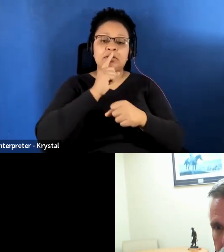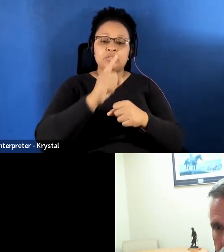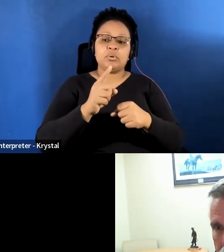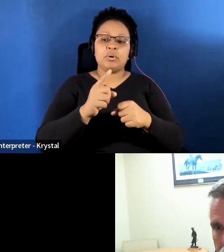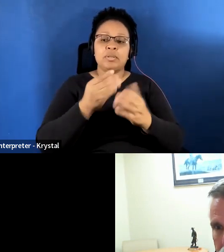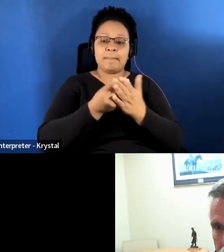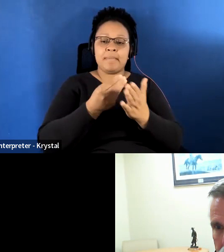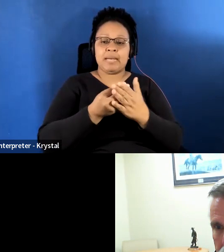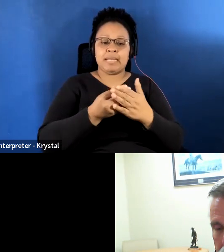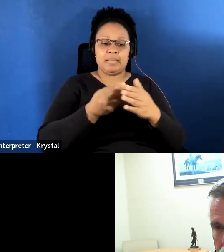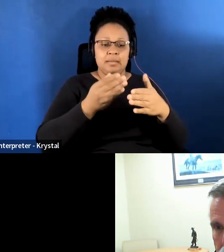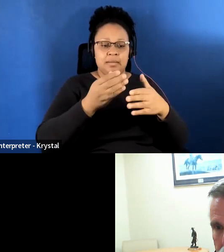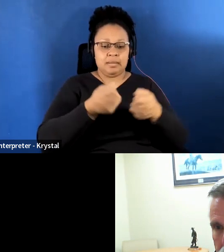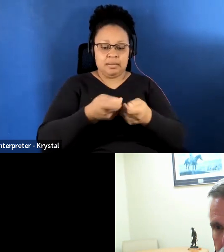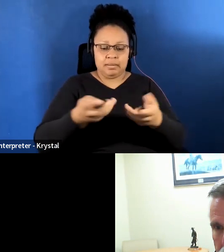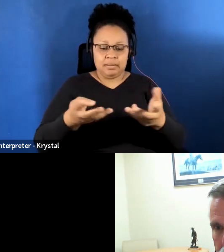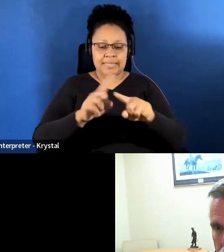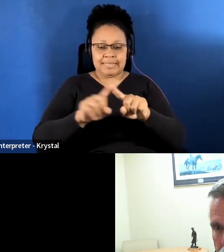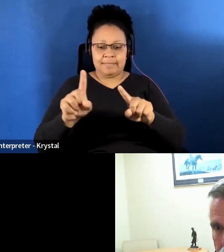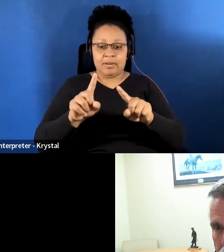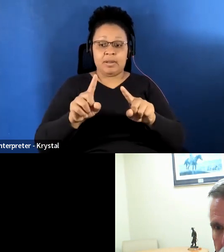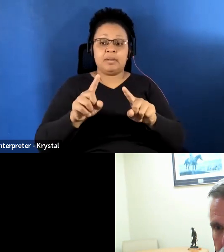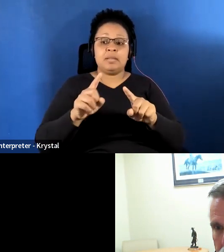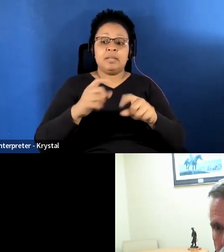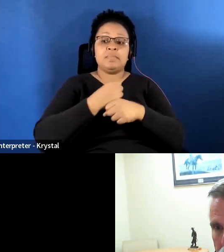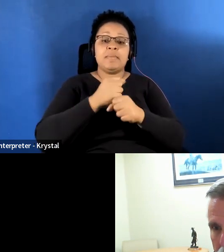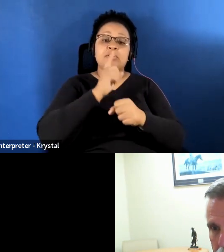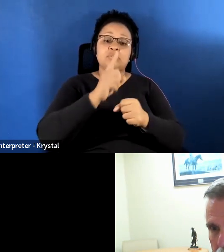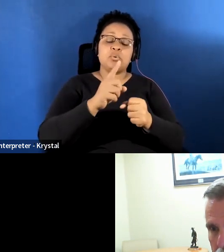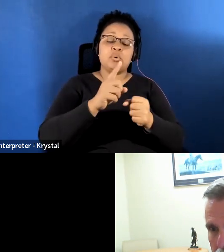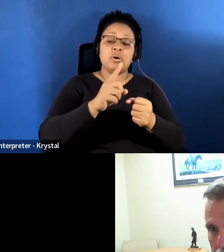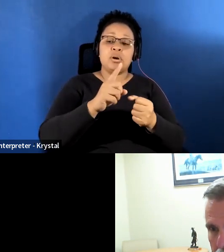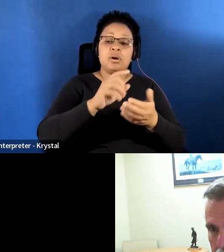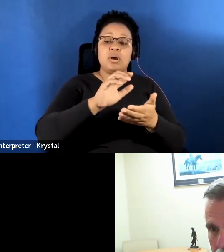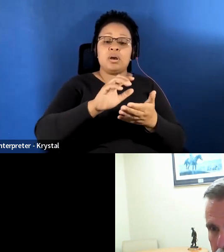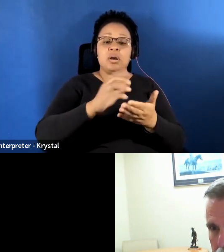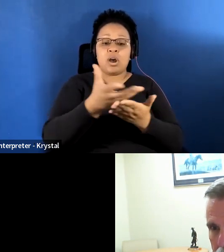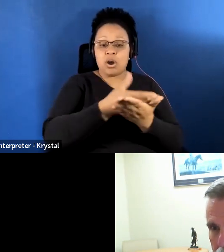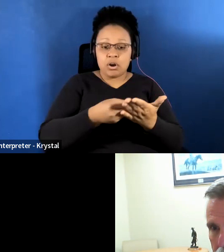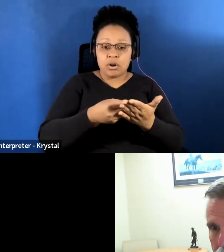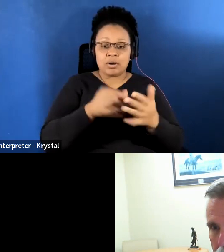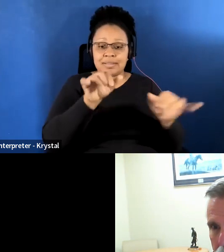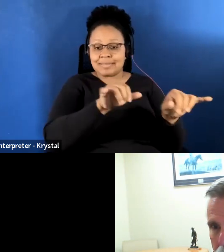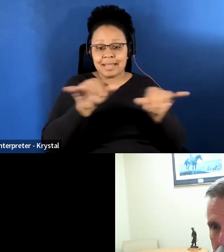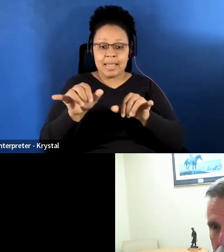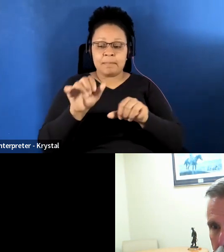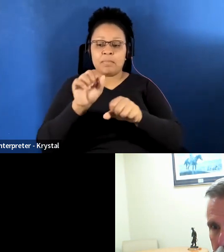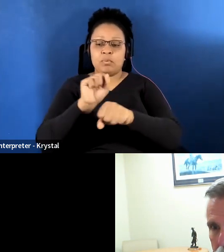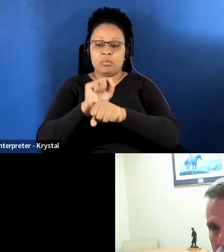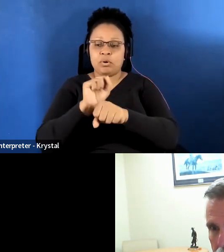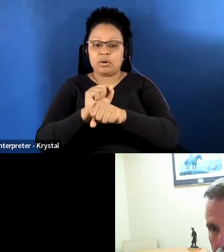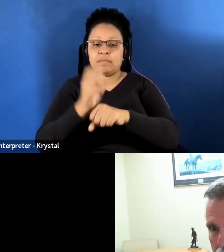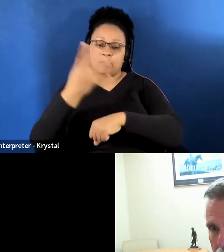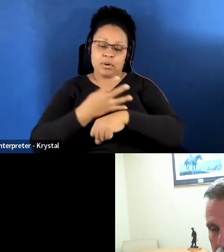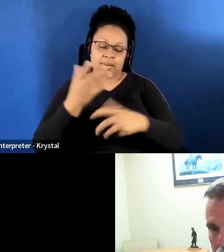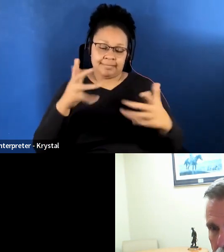it differently so that the earning was the same, but that they're working a day less. Thank you so much for making that distinction.